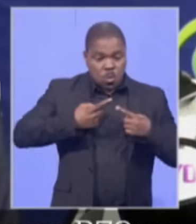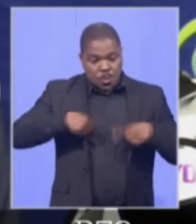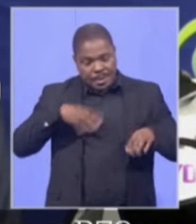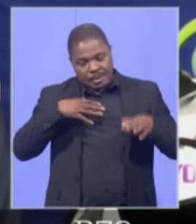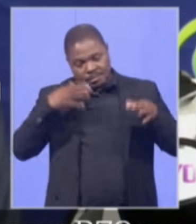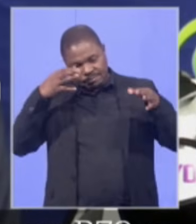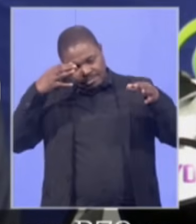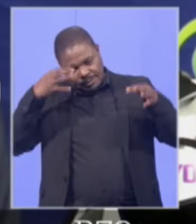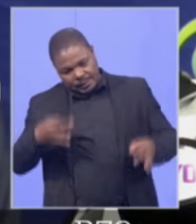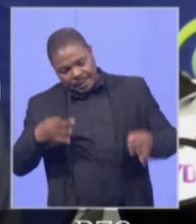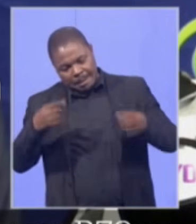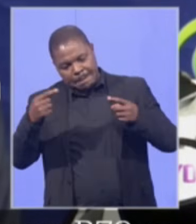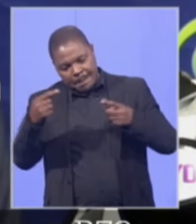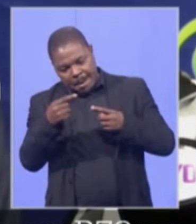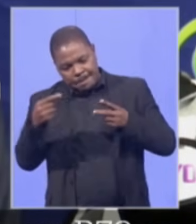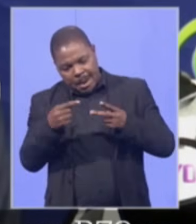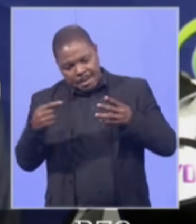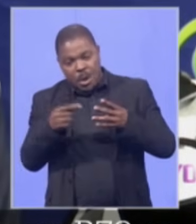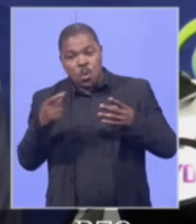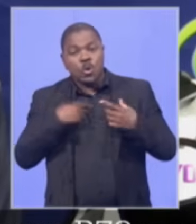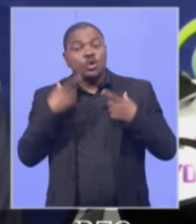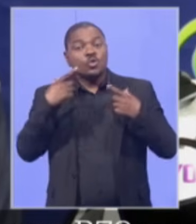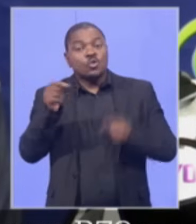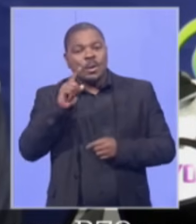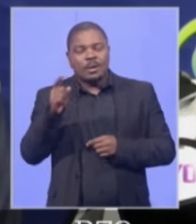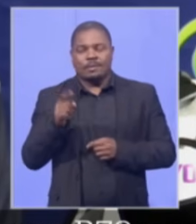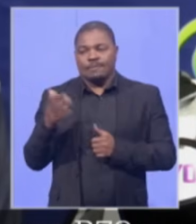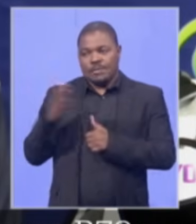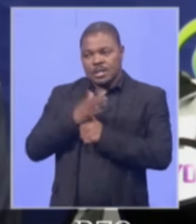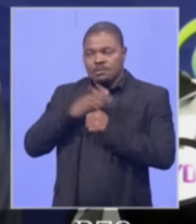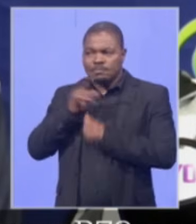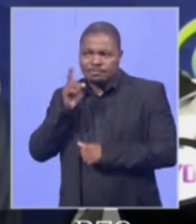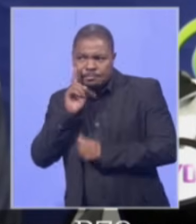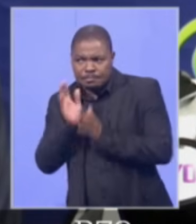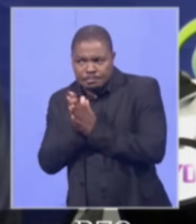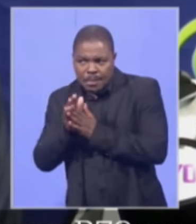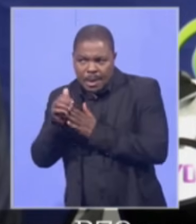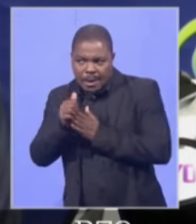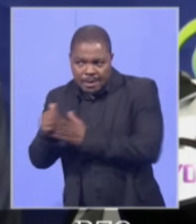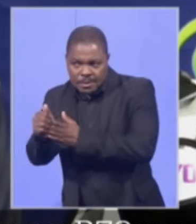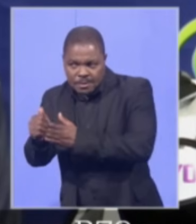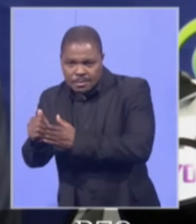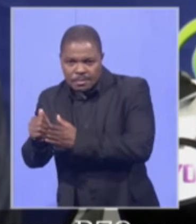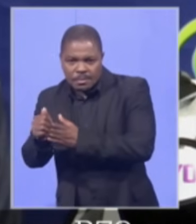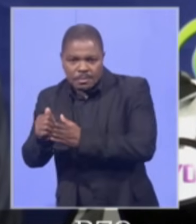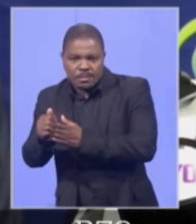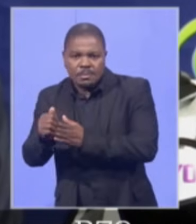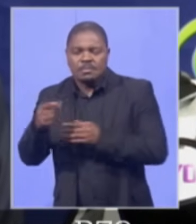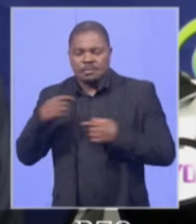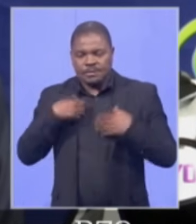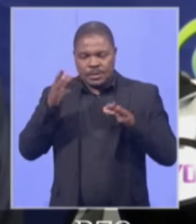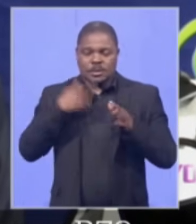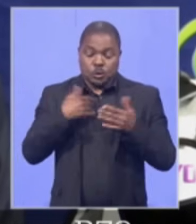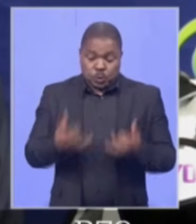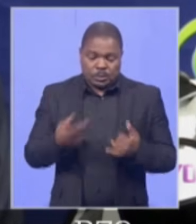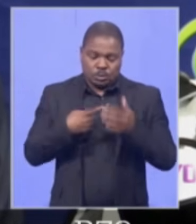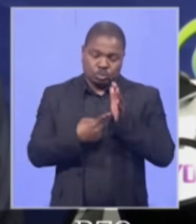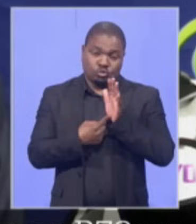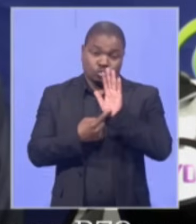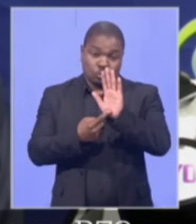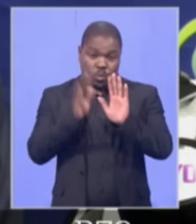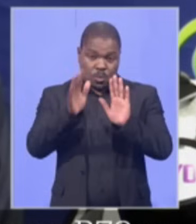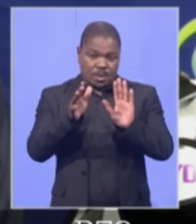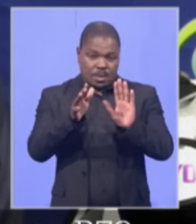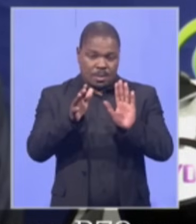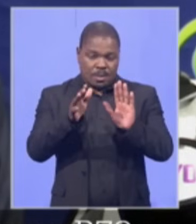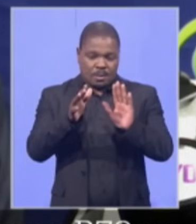conclusions, we asked for guidance. We did. And I'm going to show you today, once